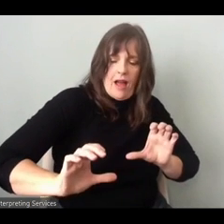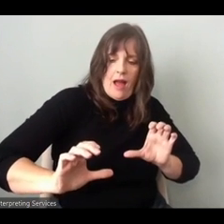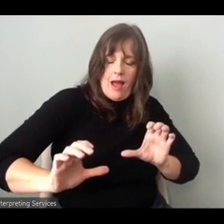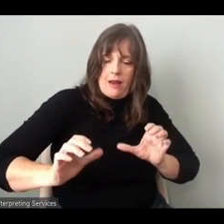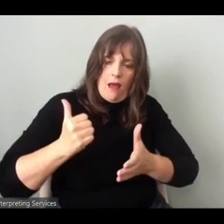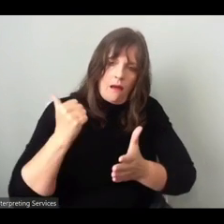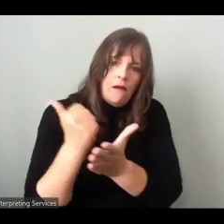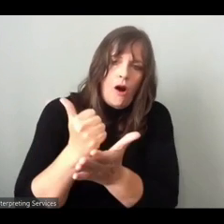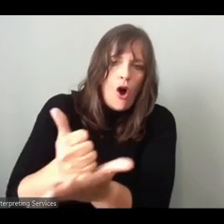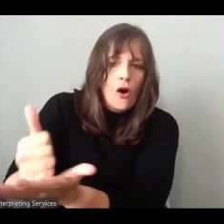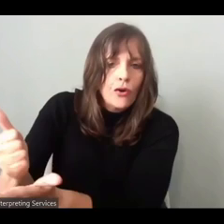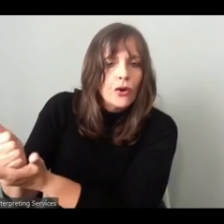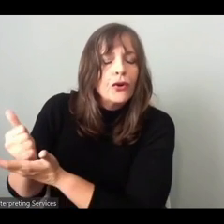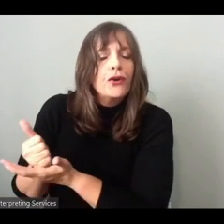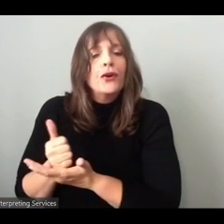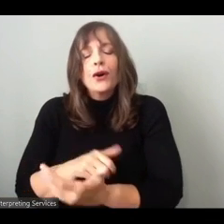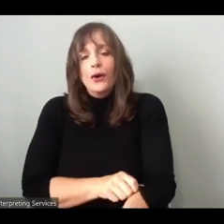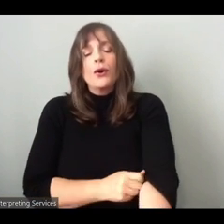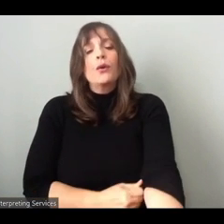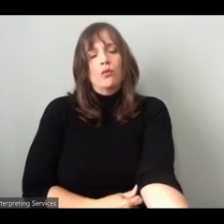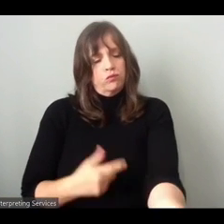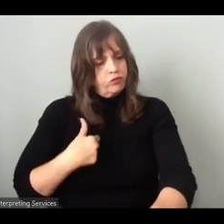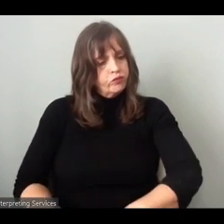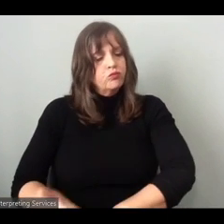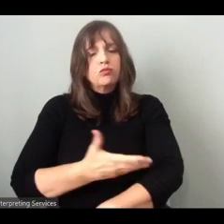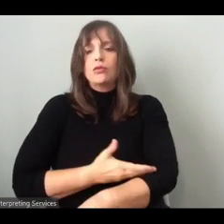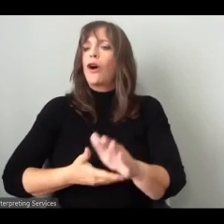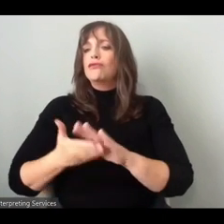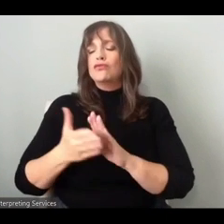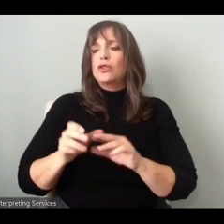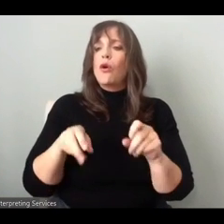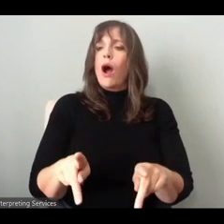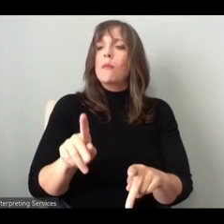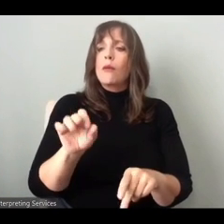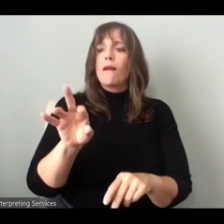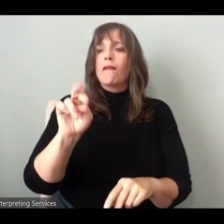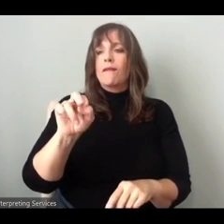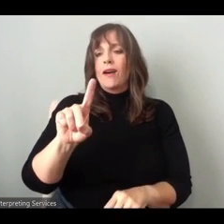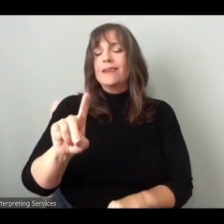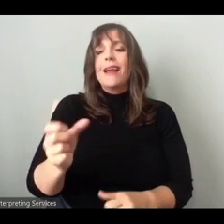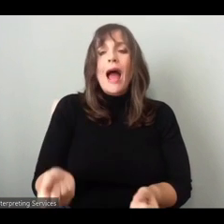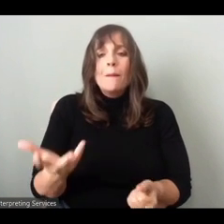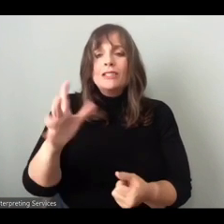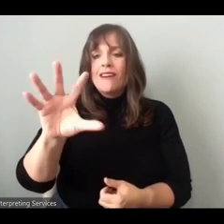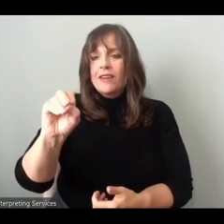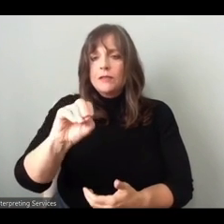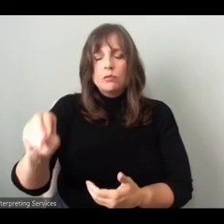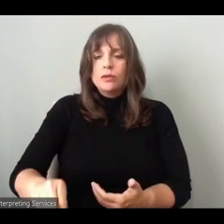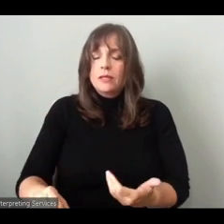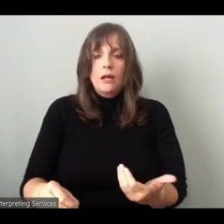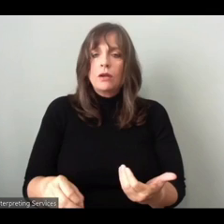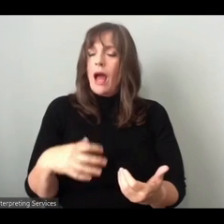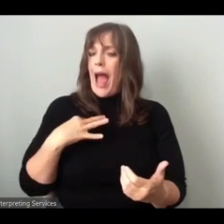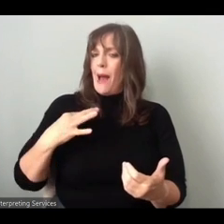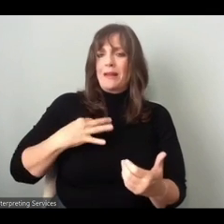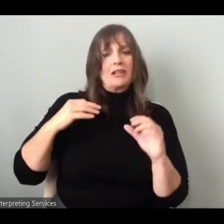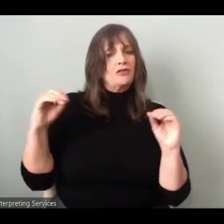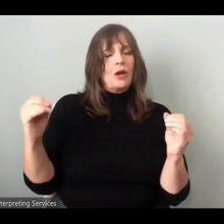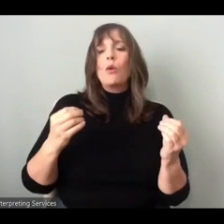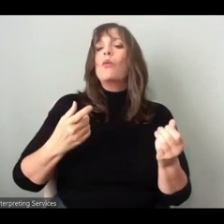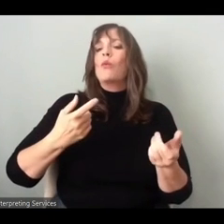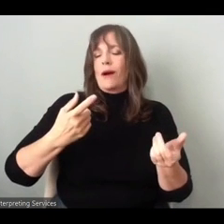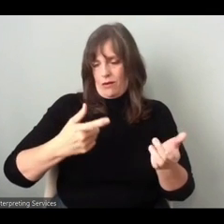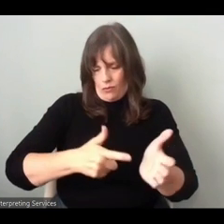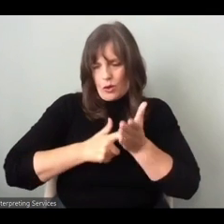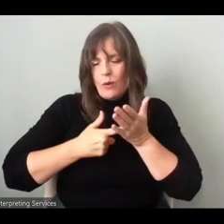fund and just went ahead and increased our general operating fund by 50%. No application, we're just amending everyone's contract and